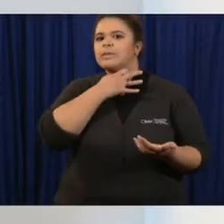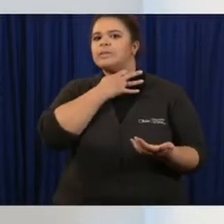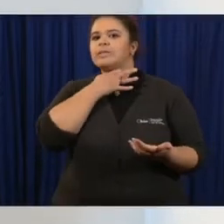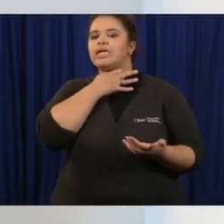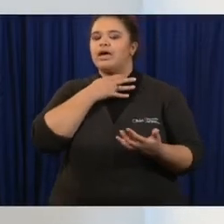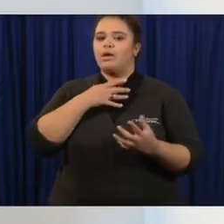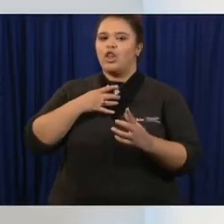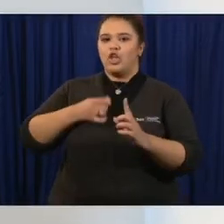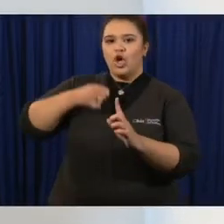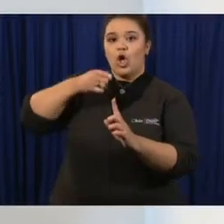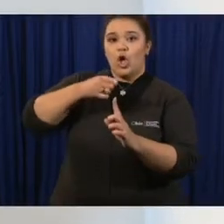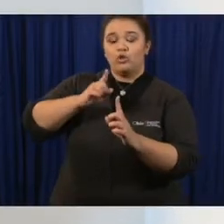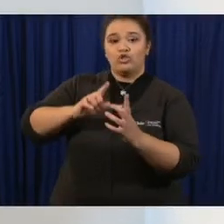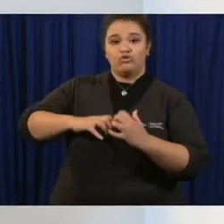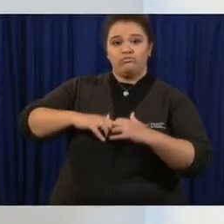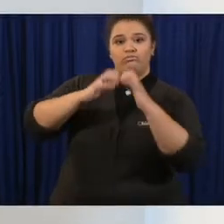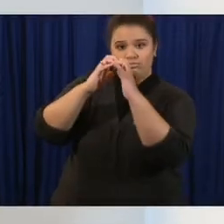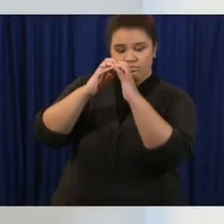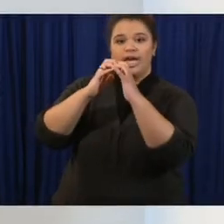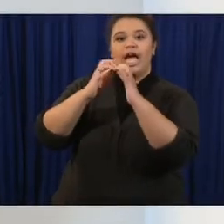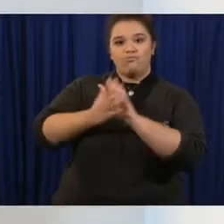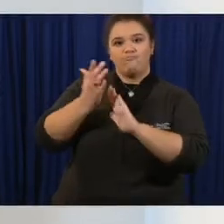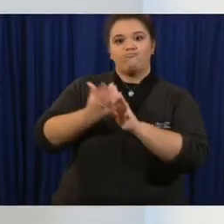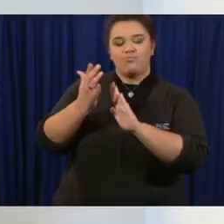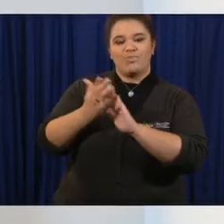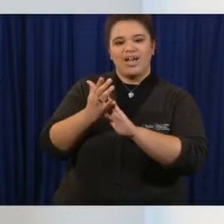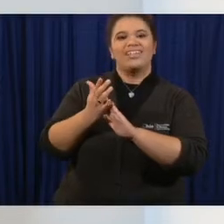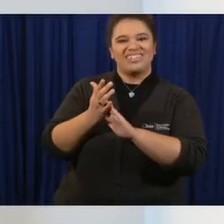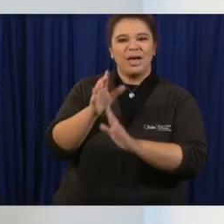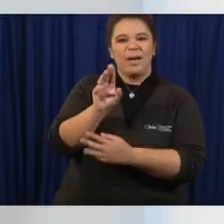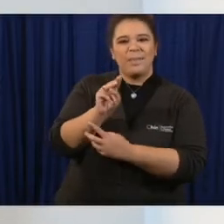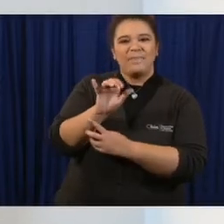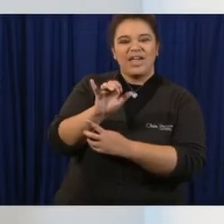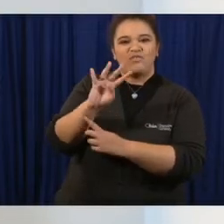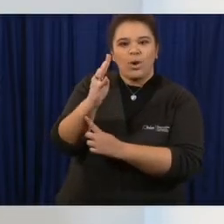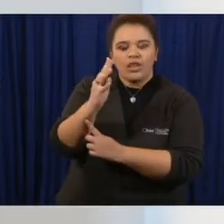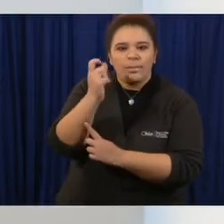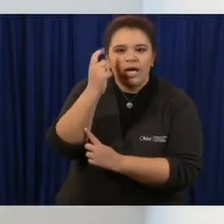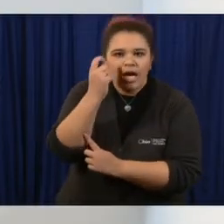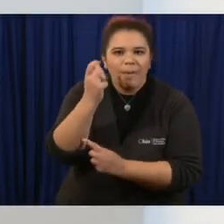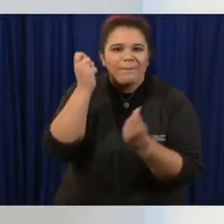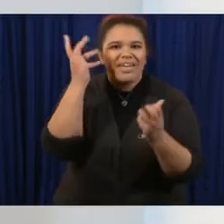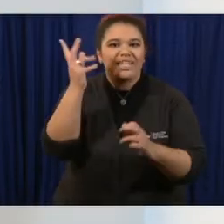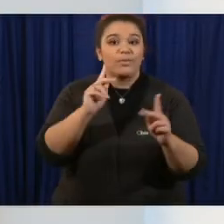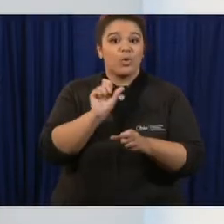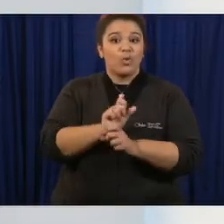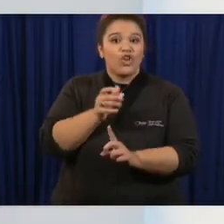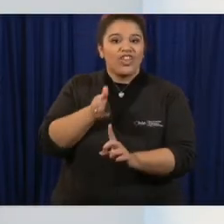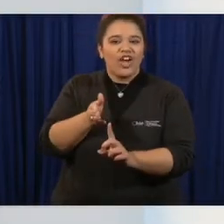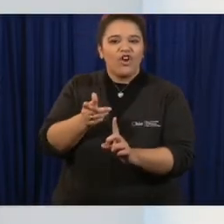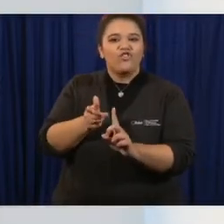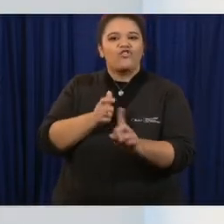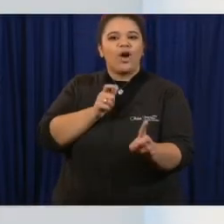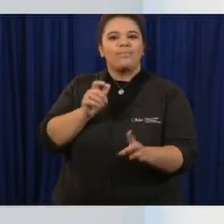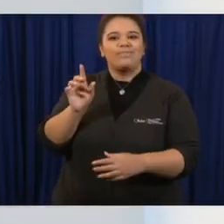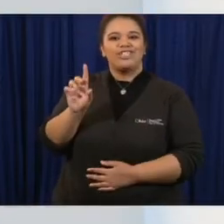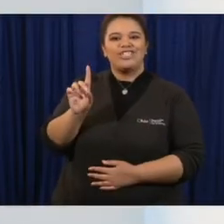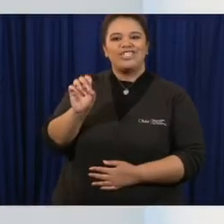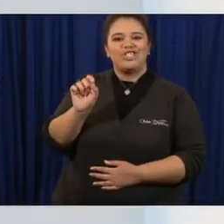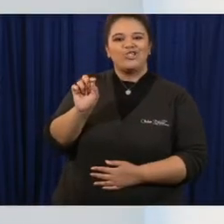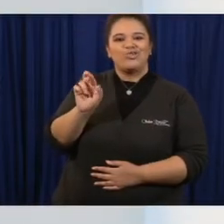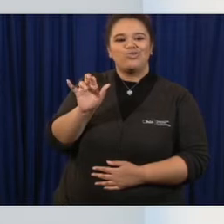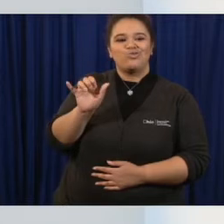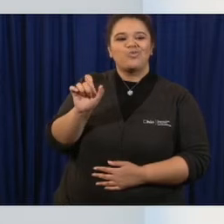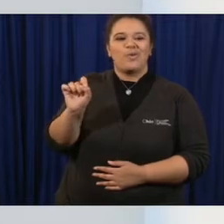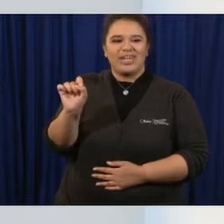particularly since many of the workers come from the Detroit area, a virus hotspot. Can a massive plant like this adjust to